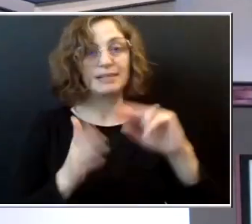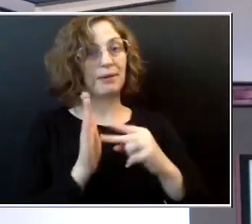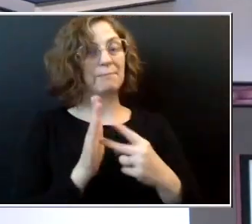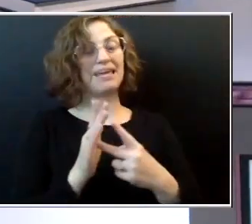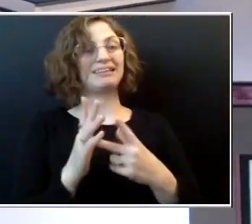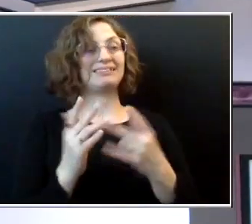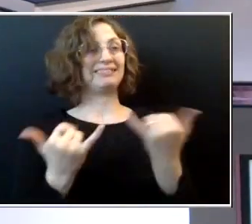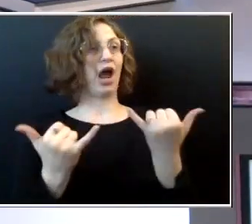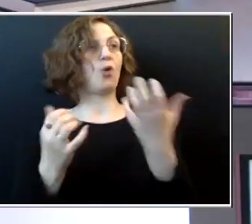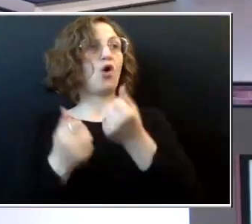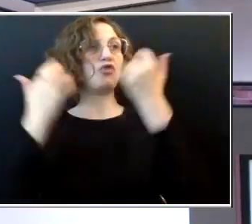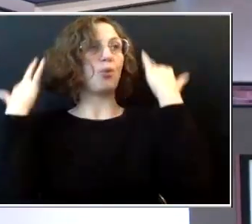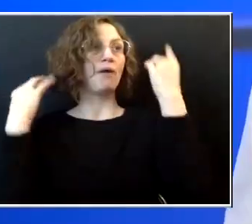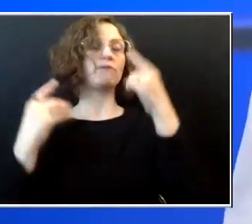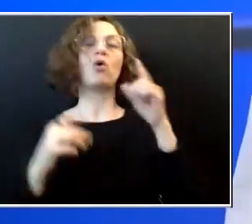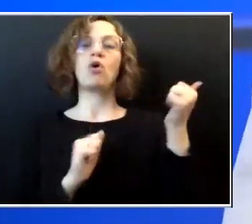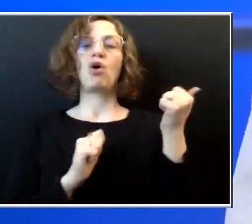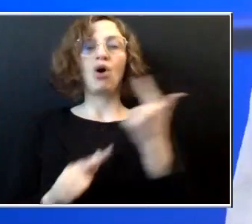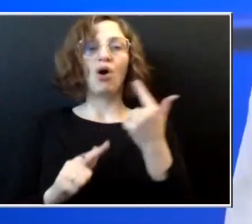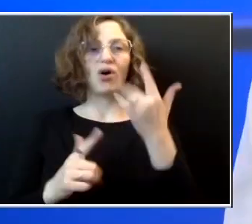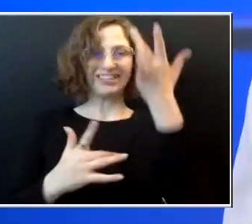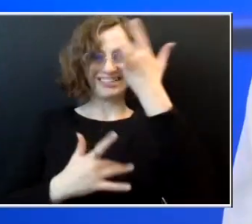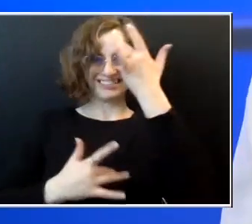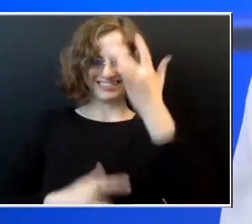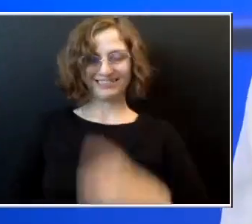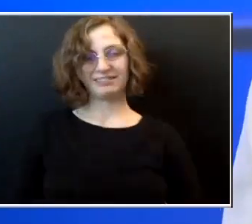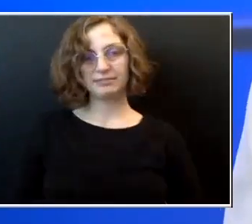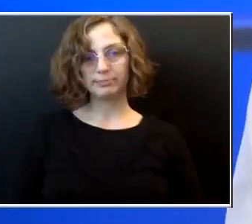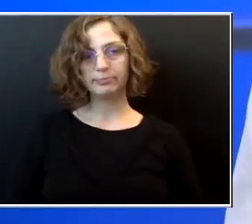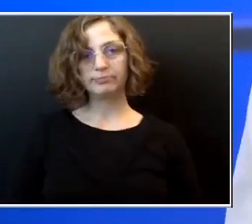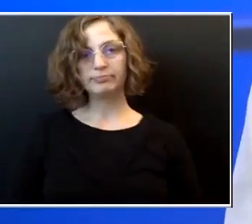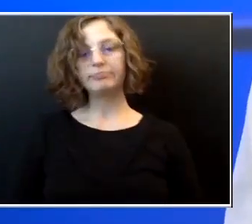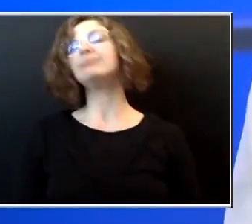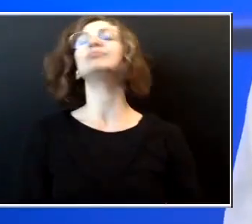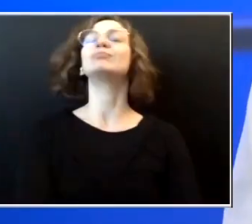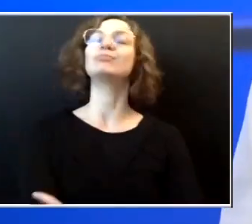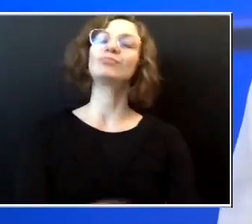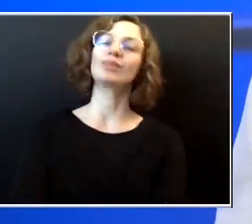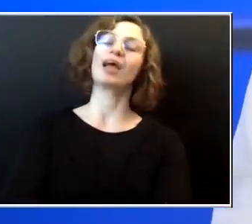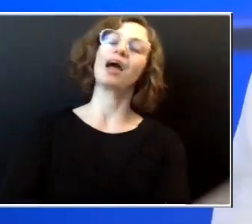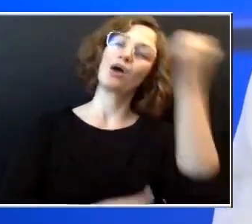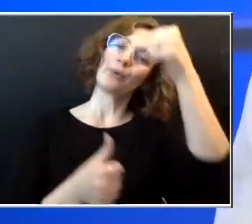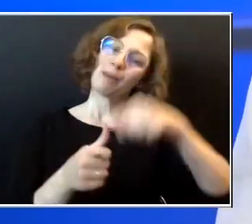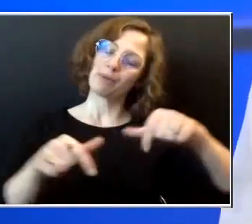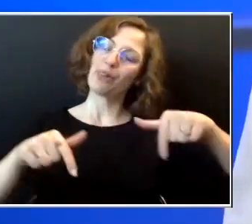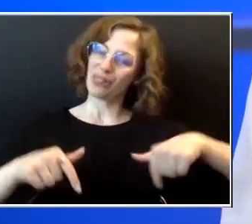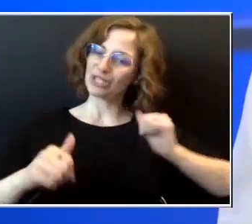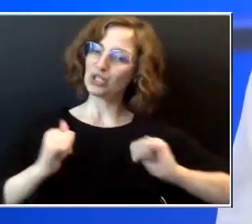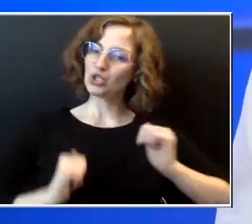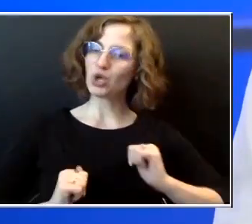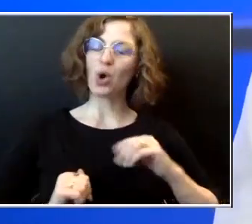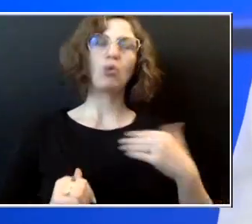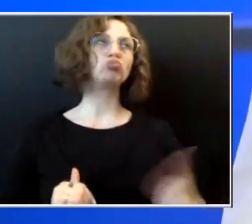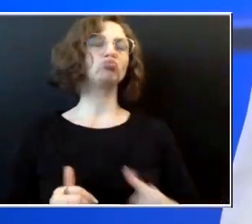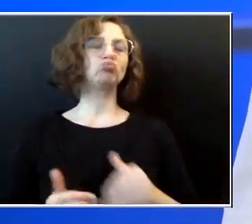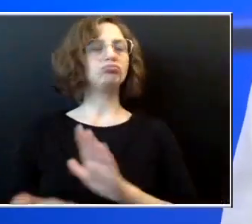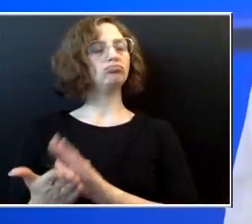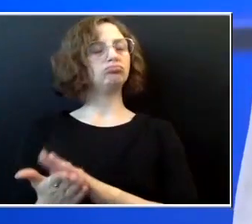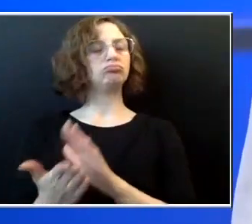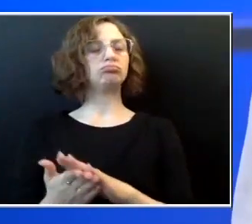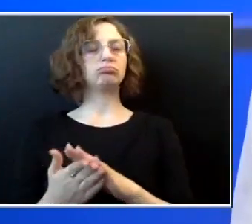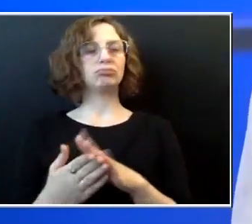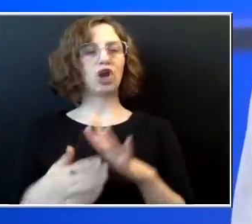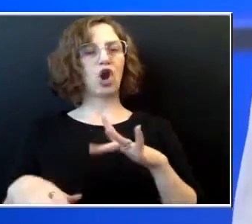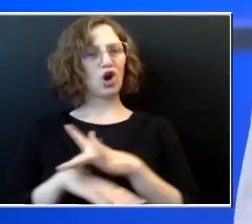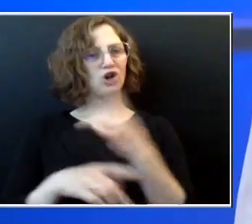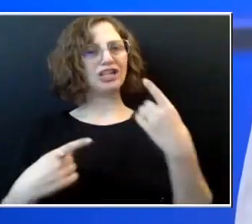And I remember the wonderful service that this program did during the early pandemic to try to discuss with the public, to get the word out. You're